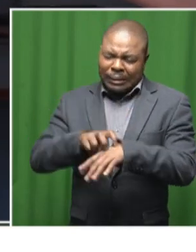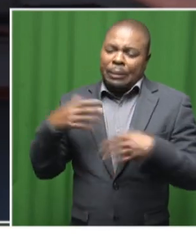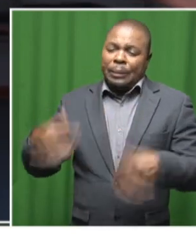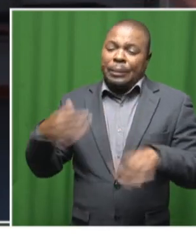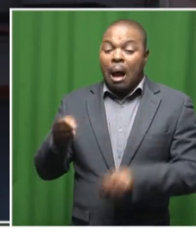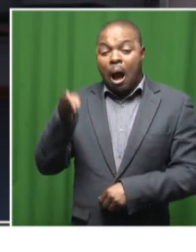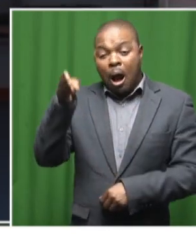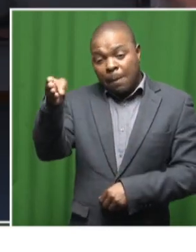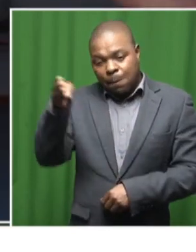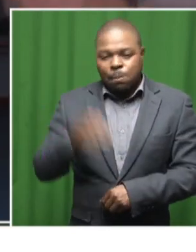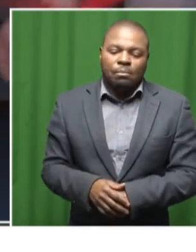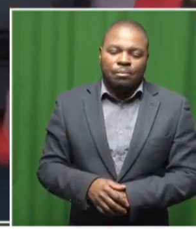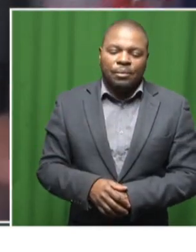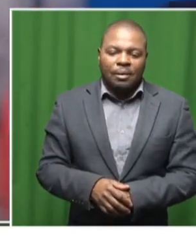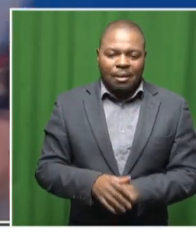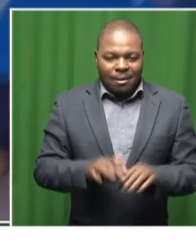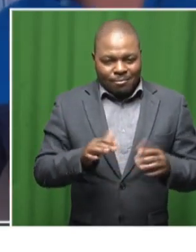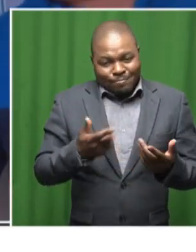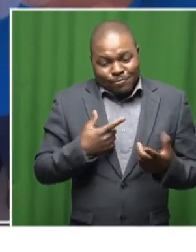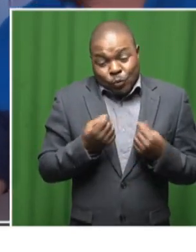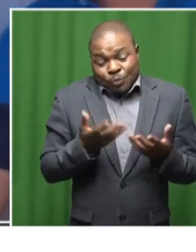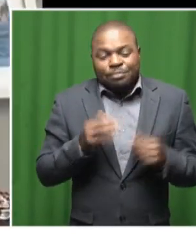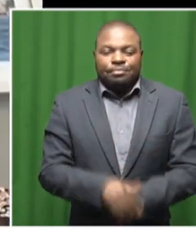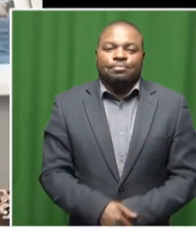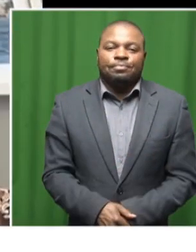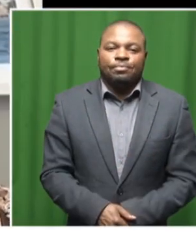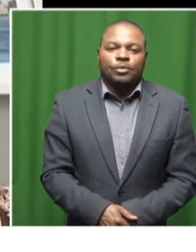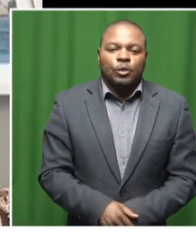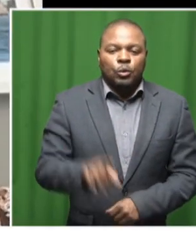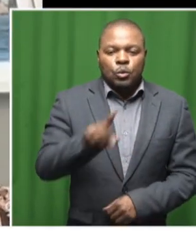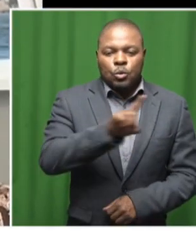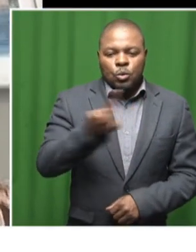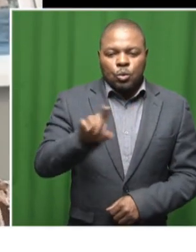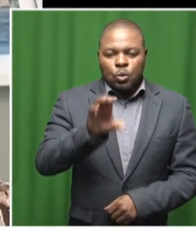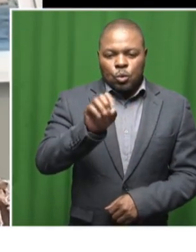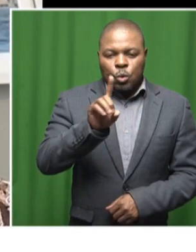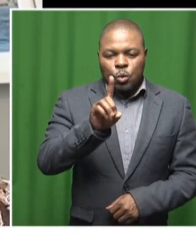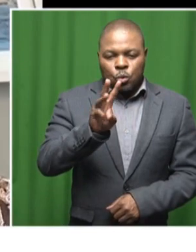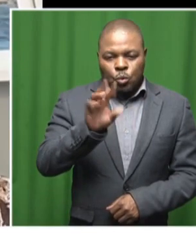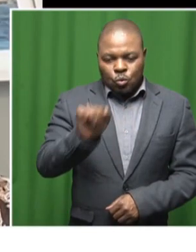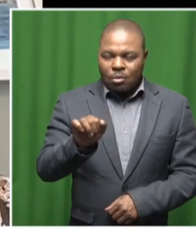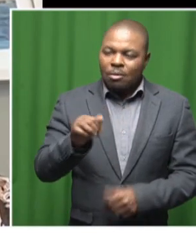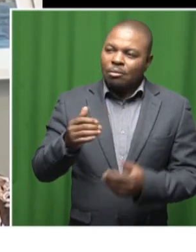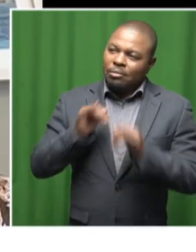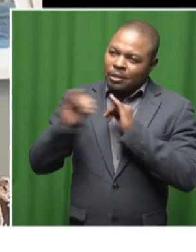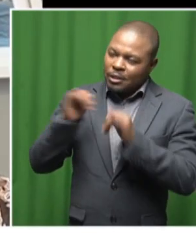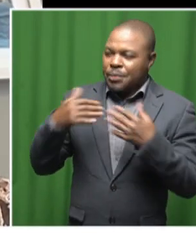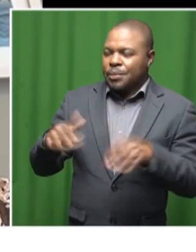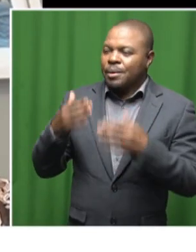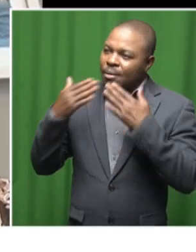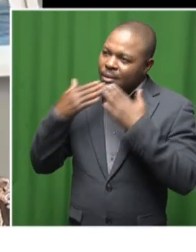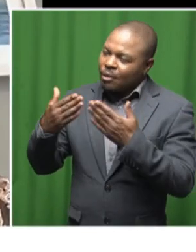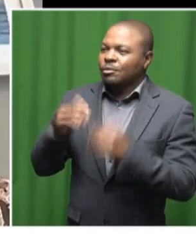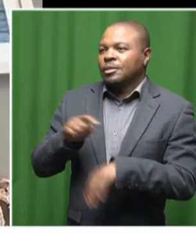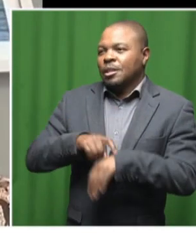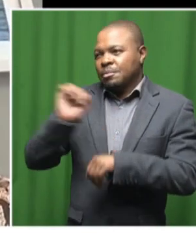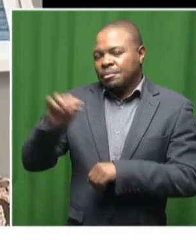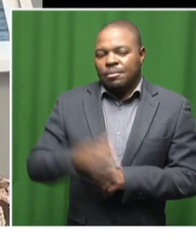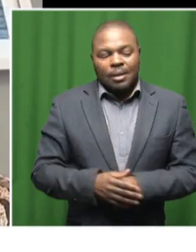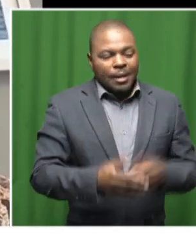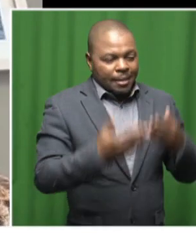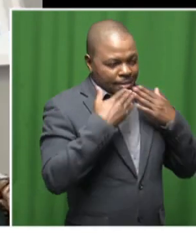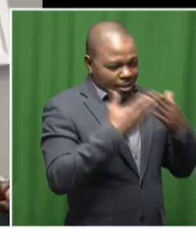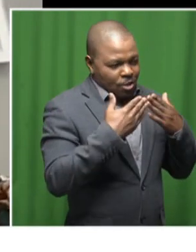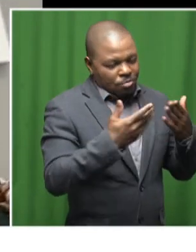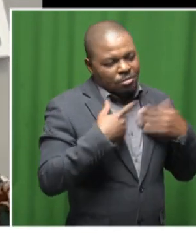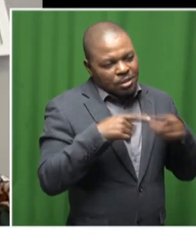needed. So that's what we do. Okay, Zodwa, lovely chatting to you. Thank you so much for your time. Thank you very much, and thank you for